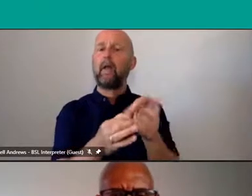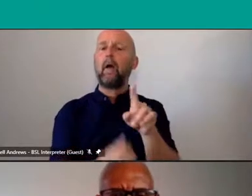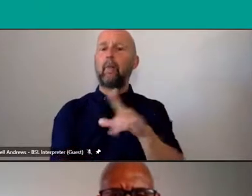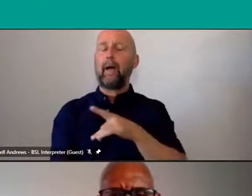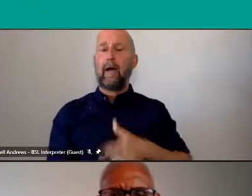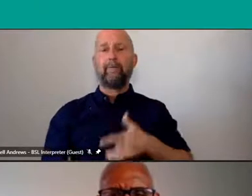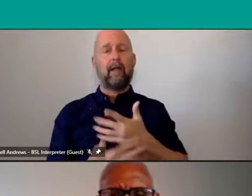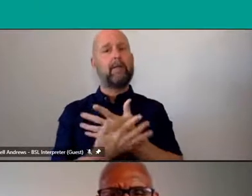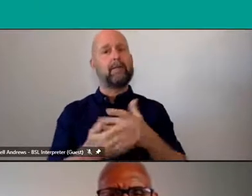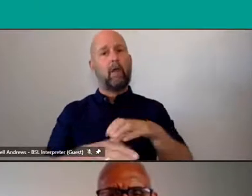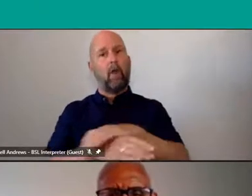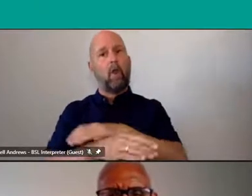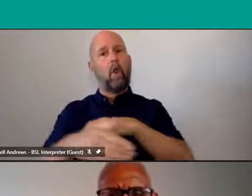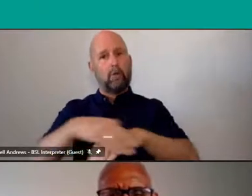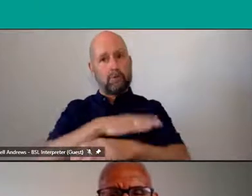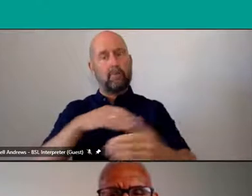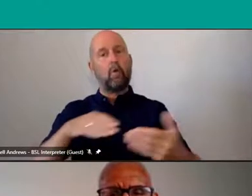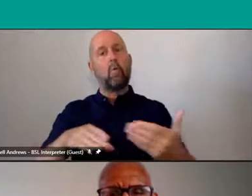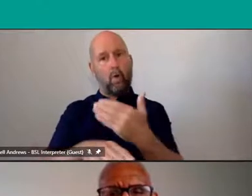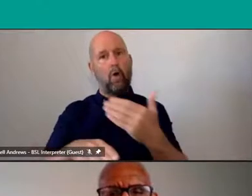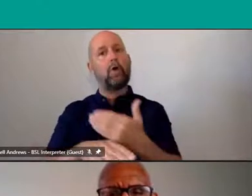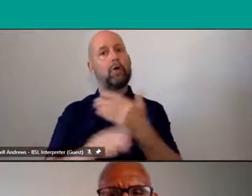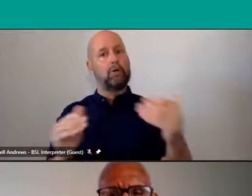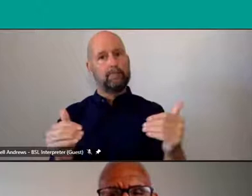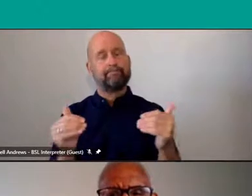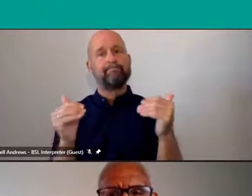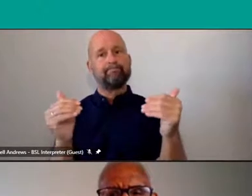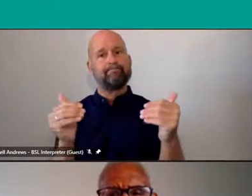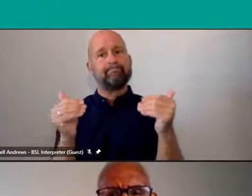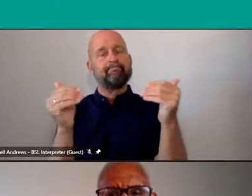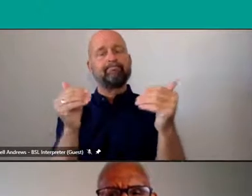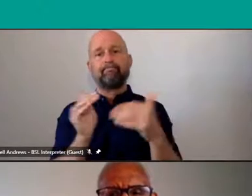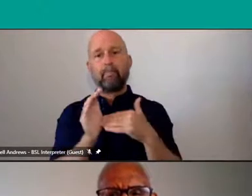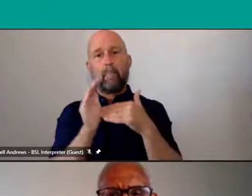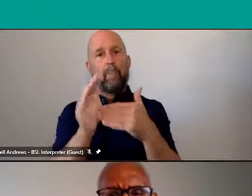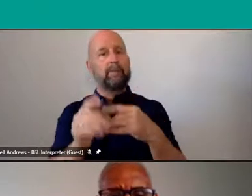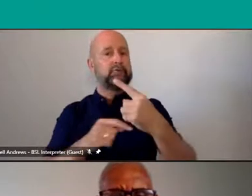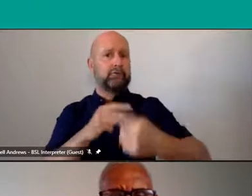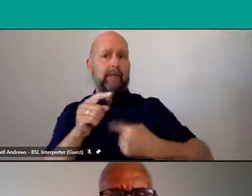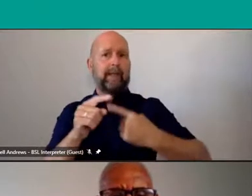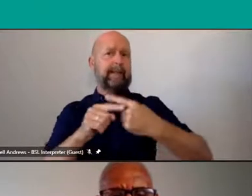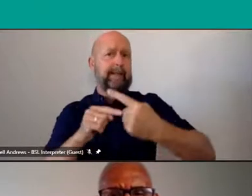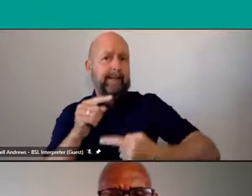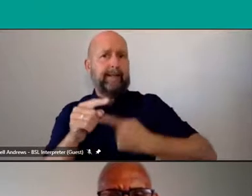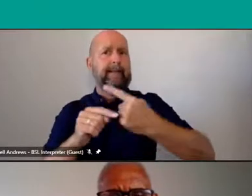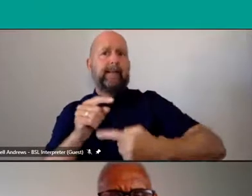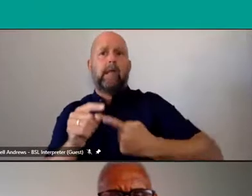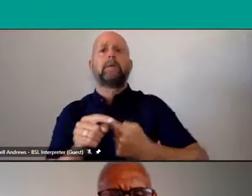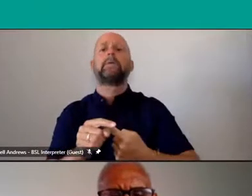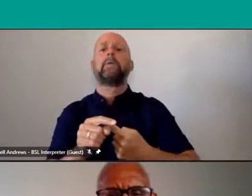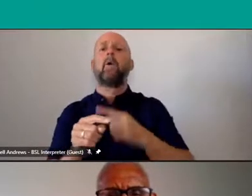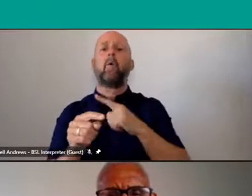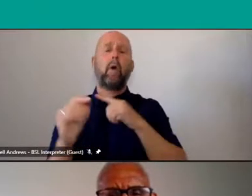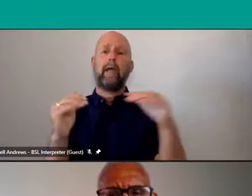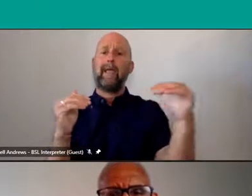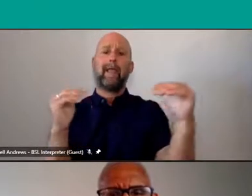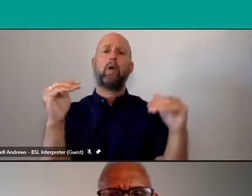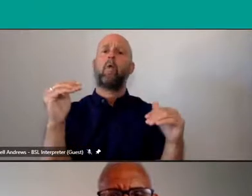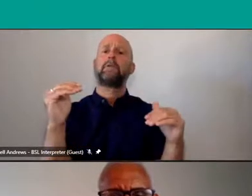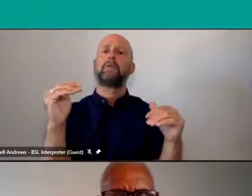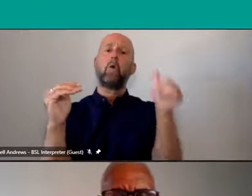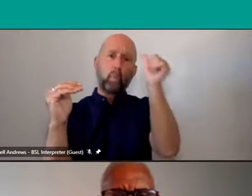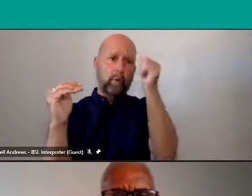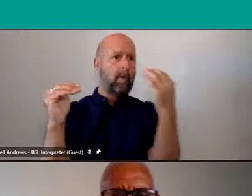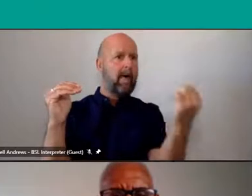amount of work that's needed to be done over the coming months and the coming years. The inequalities that we know exist